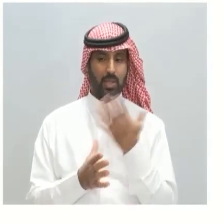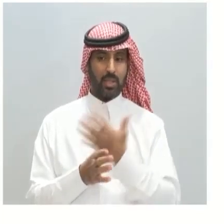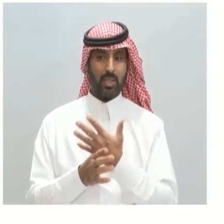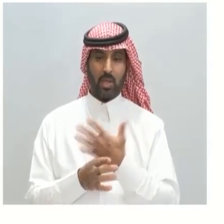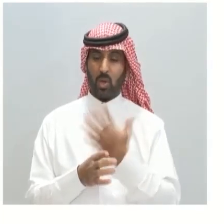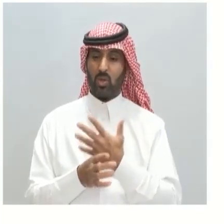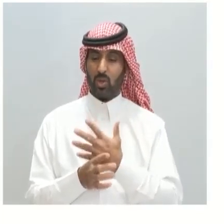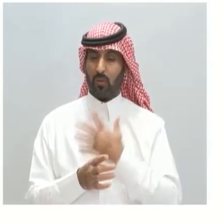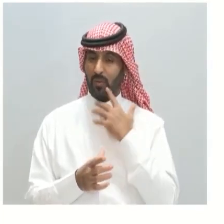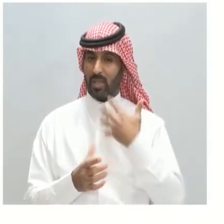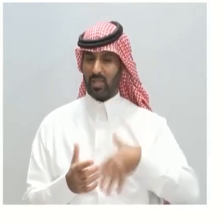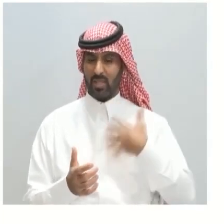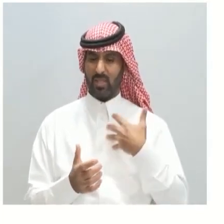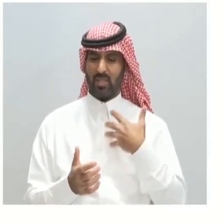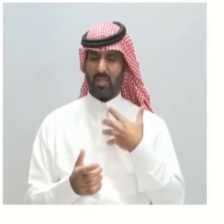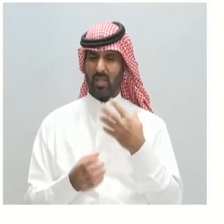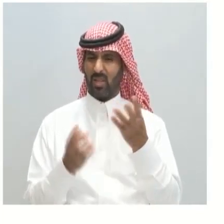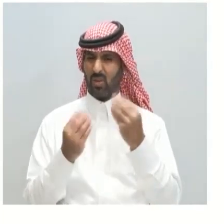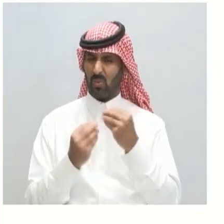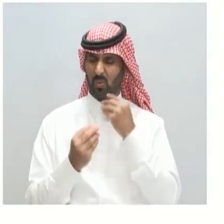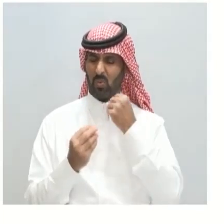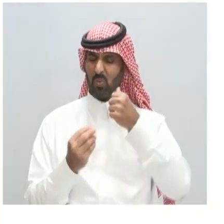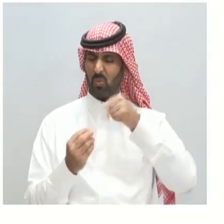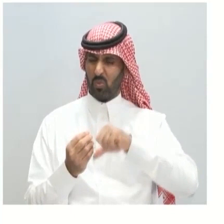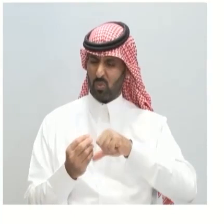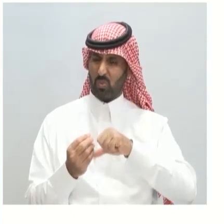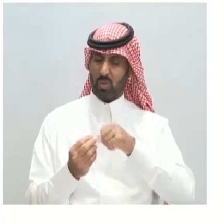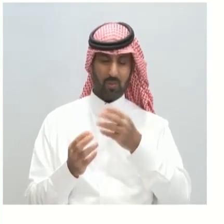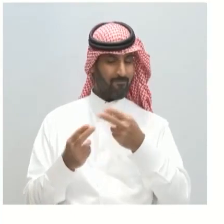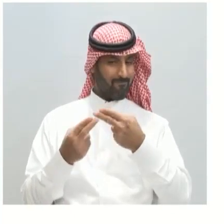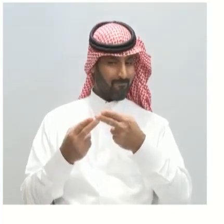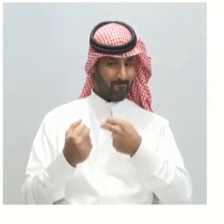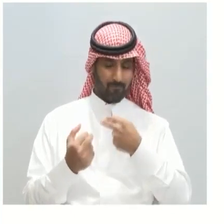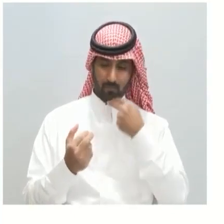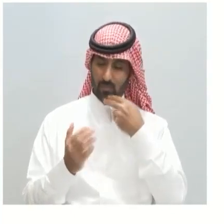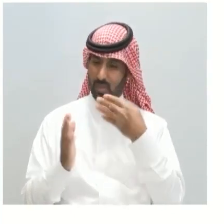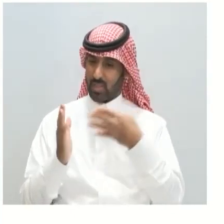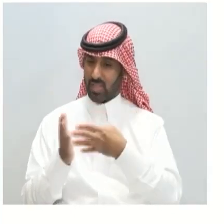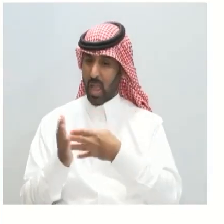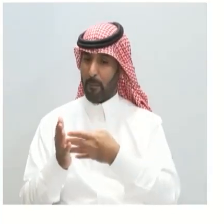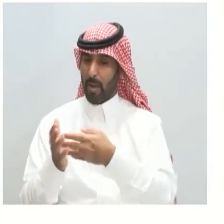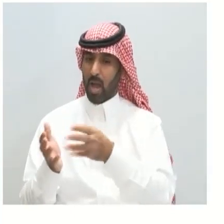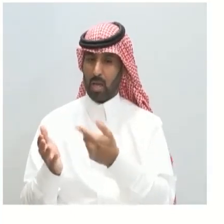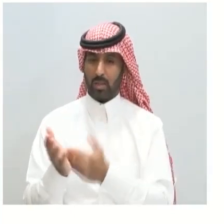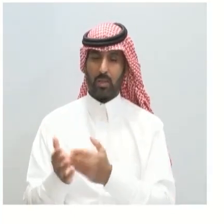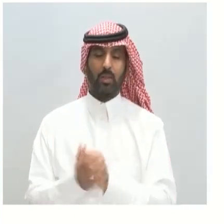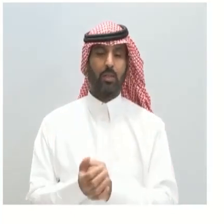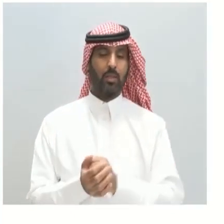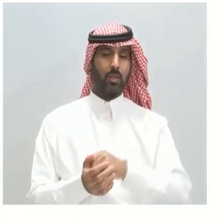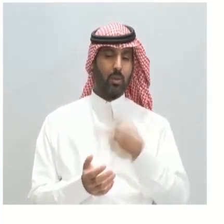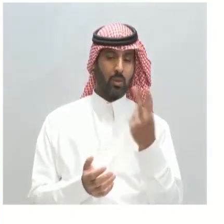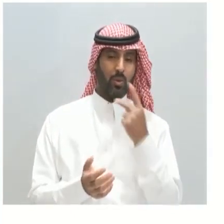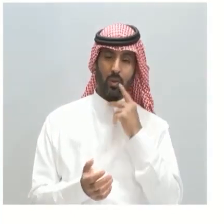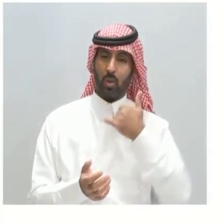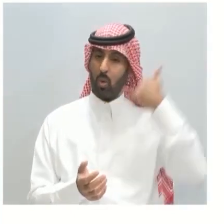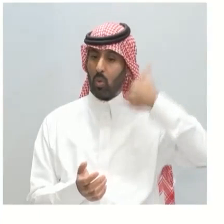the feeling? The news was disappointing because he didn't get accepted. Very good. Number two,